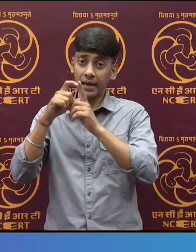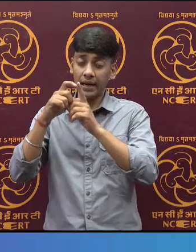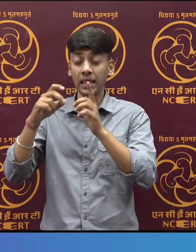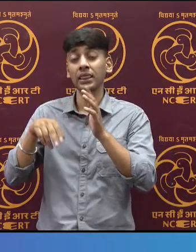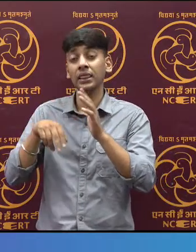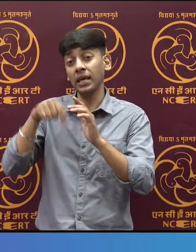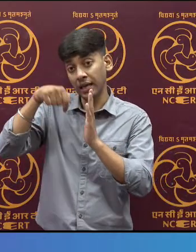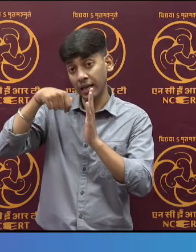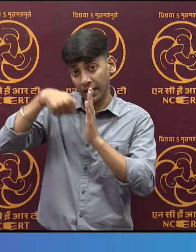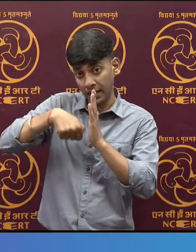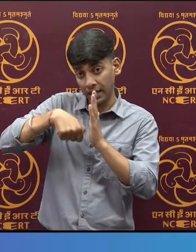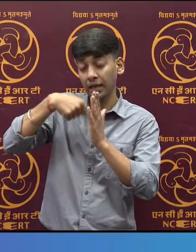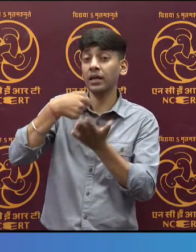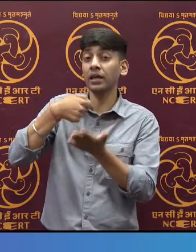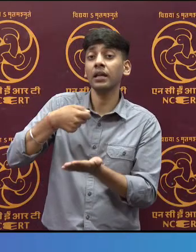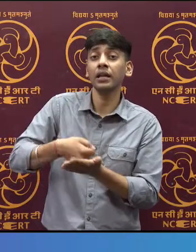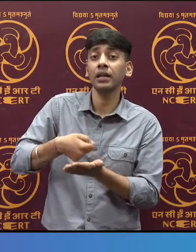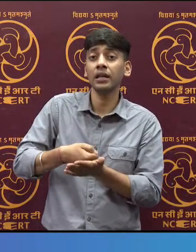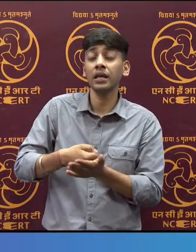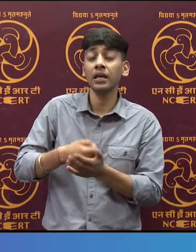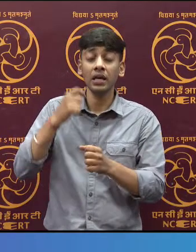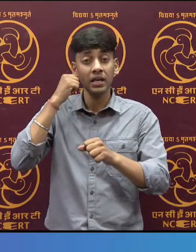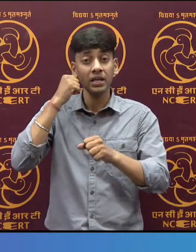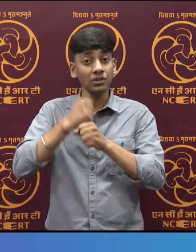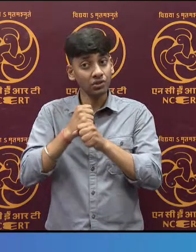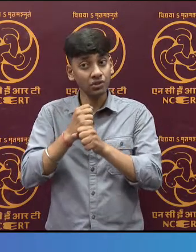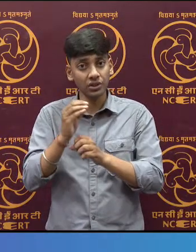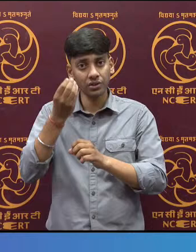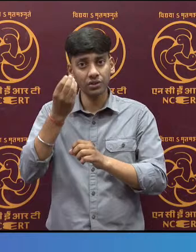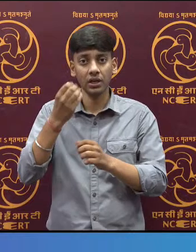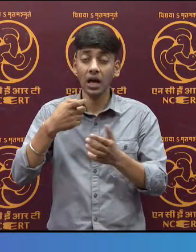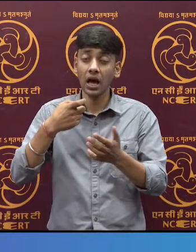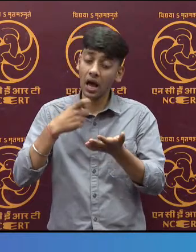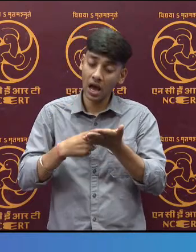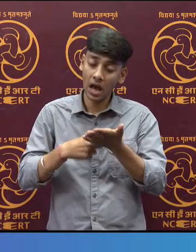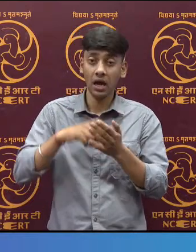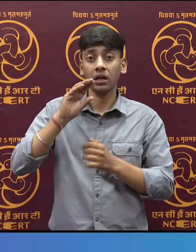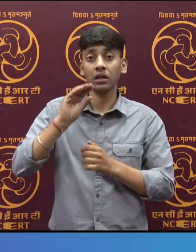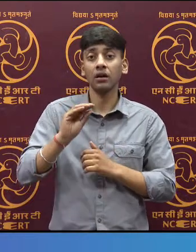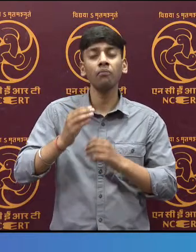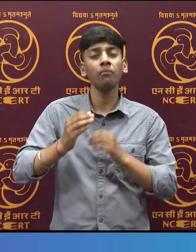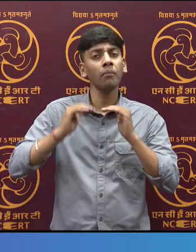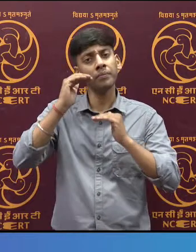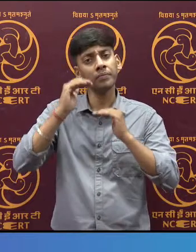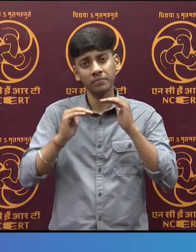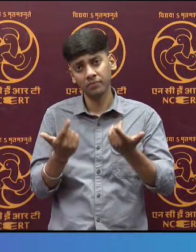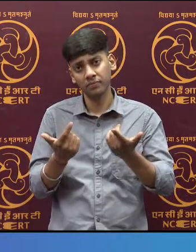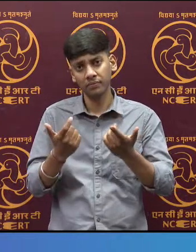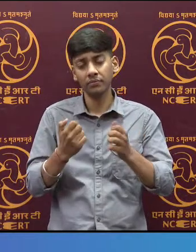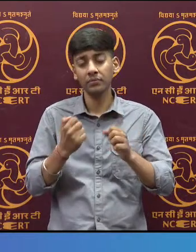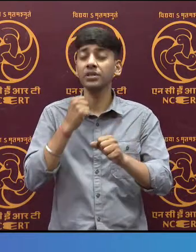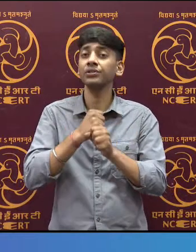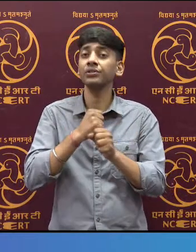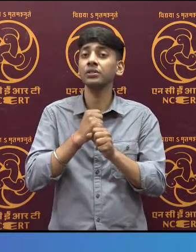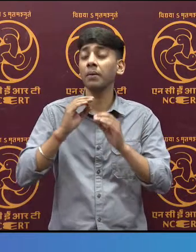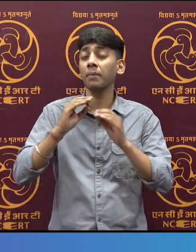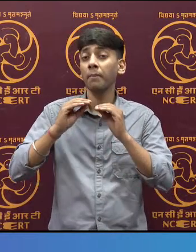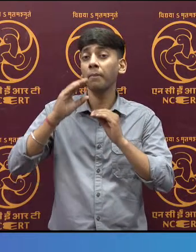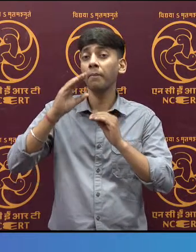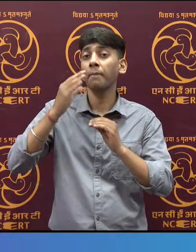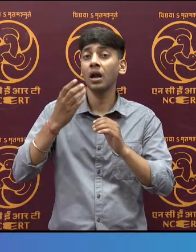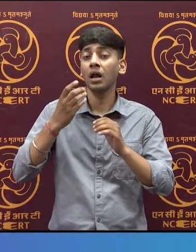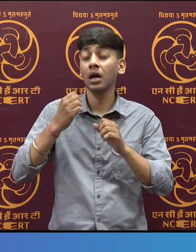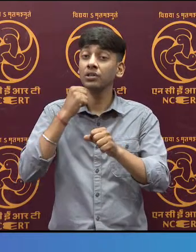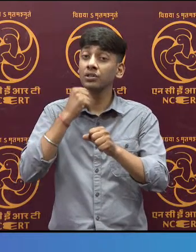the value of R is less, then G will be more. So, we can compare here that G will be greater at the